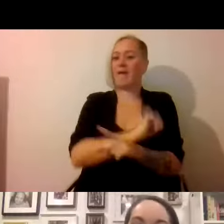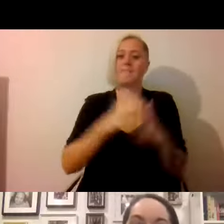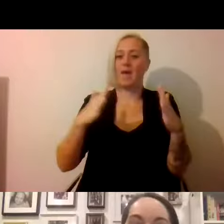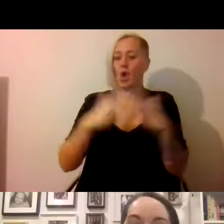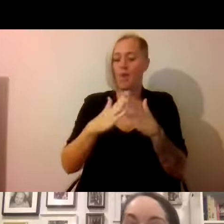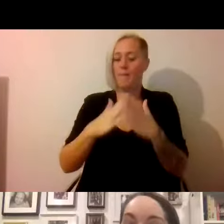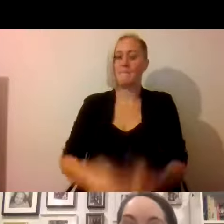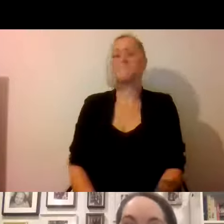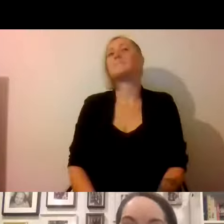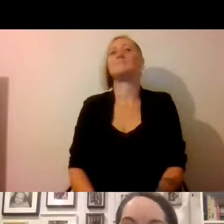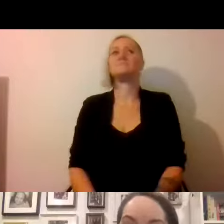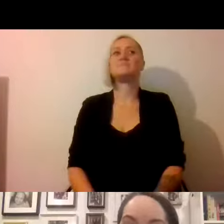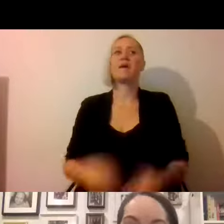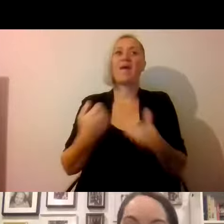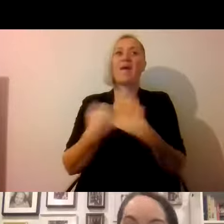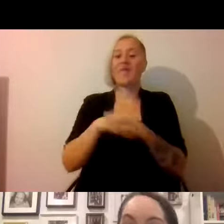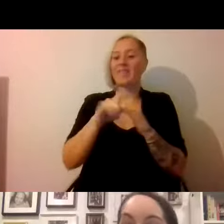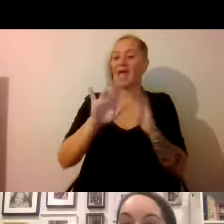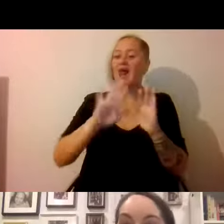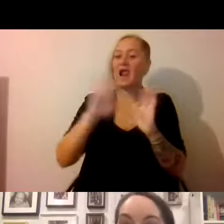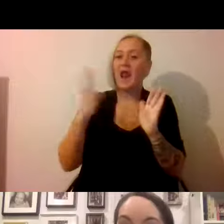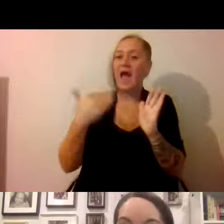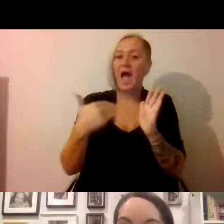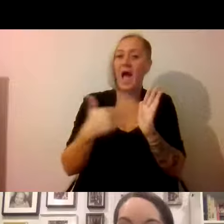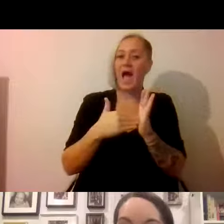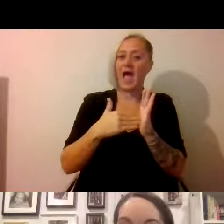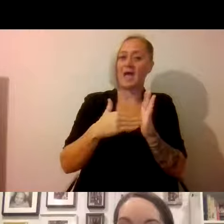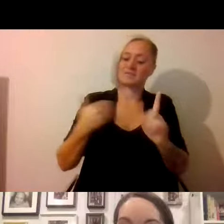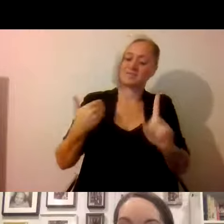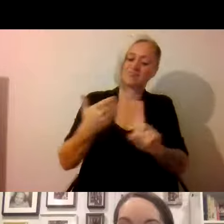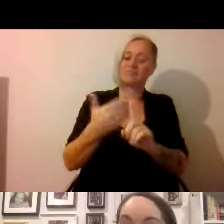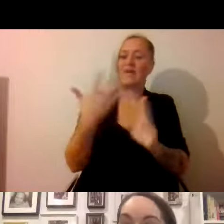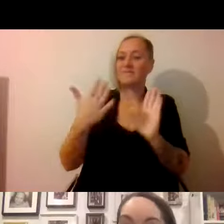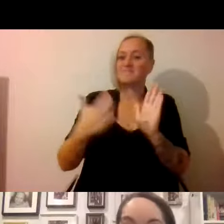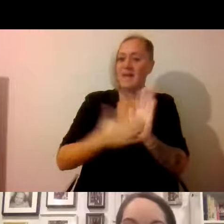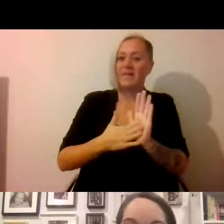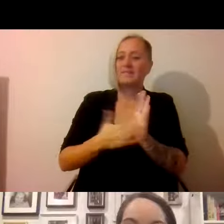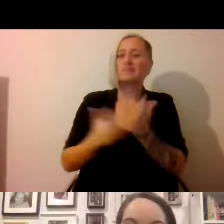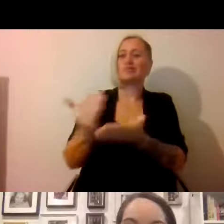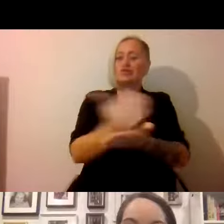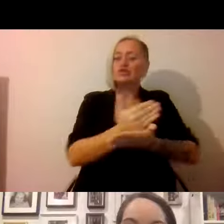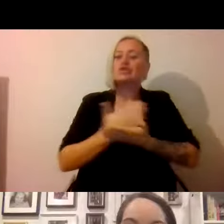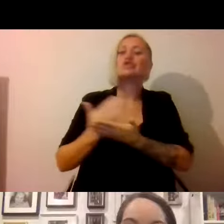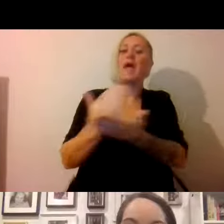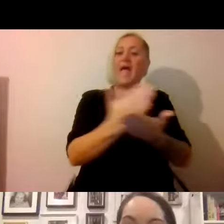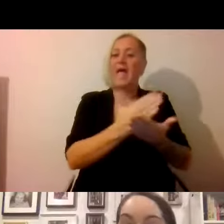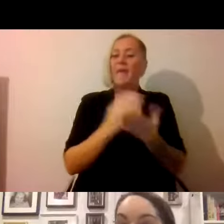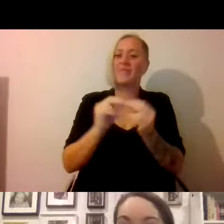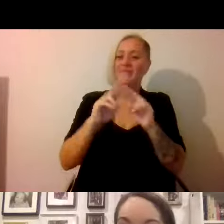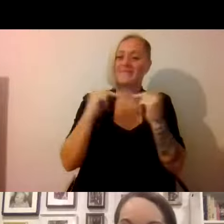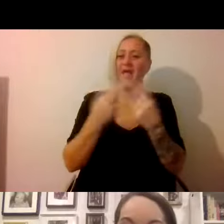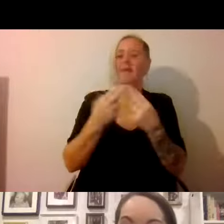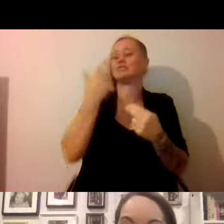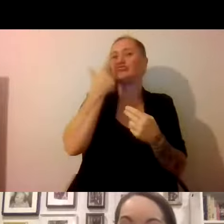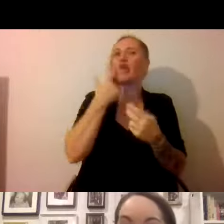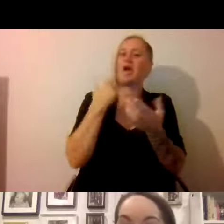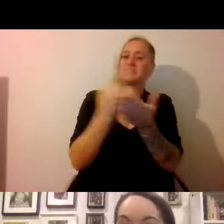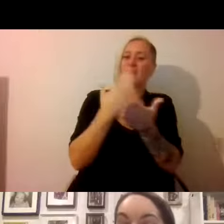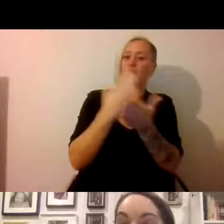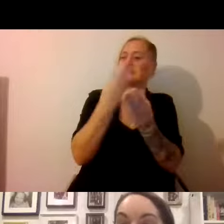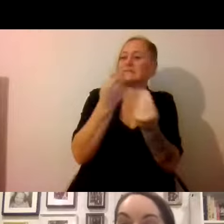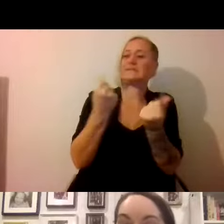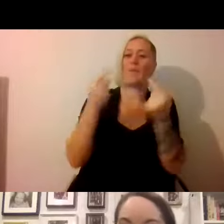In that last stretch, my family members shared the load, organising between us that someone be present wherever possible to ensure that